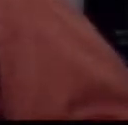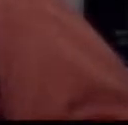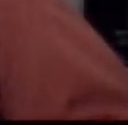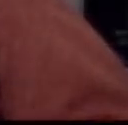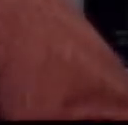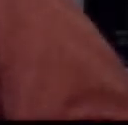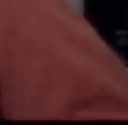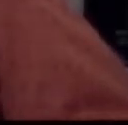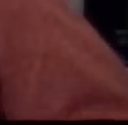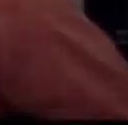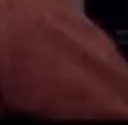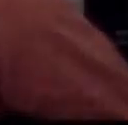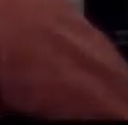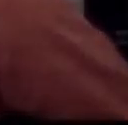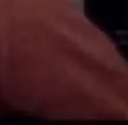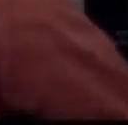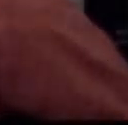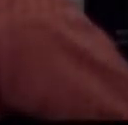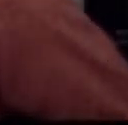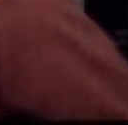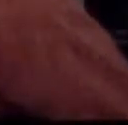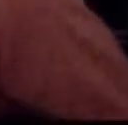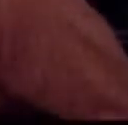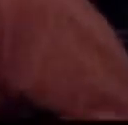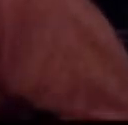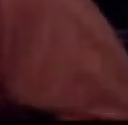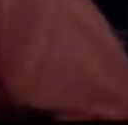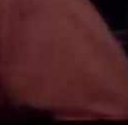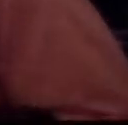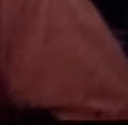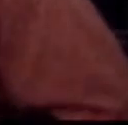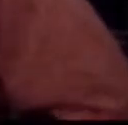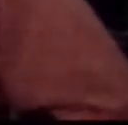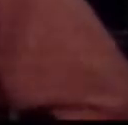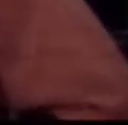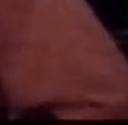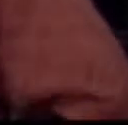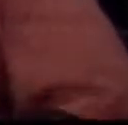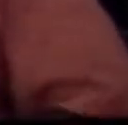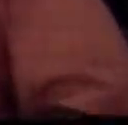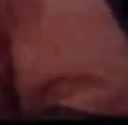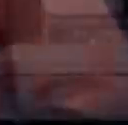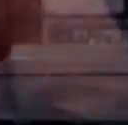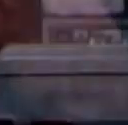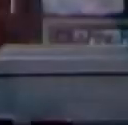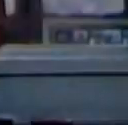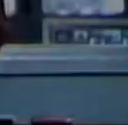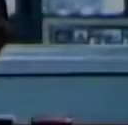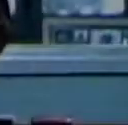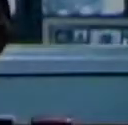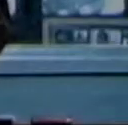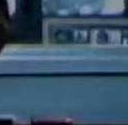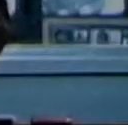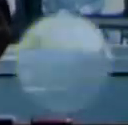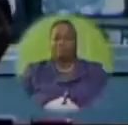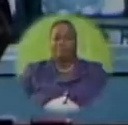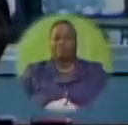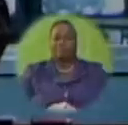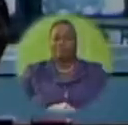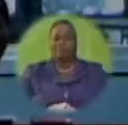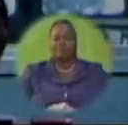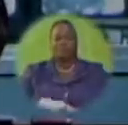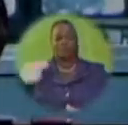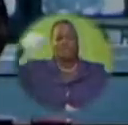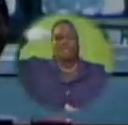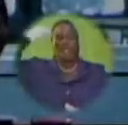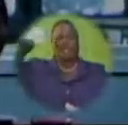like that. That's something that they're hoping that all these amendments and all these things could be completed by at least the mid-December.